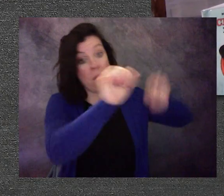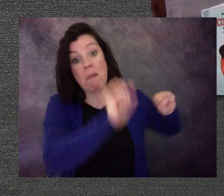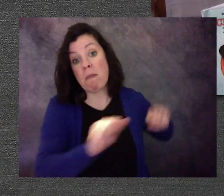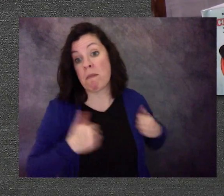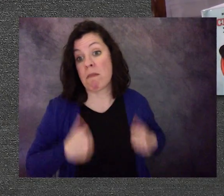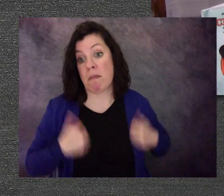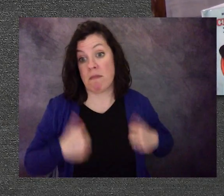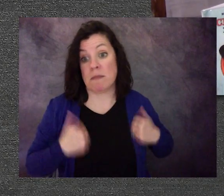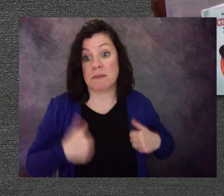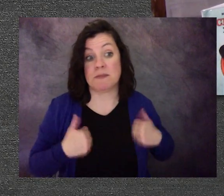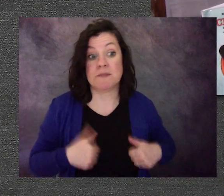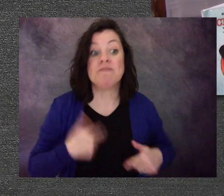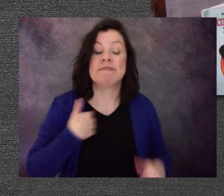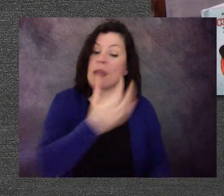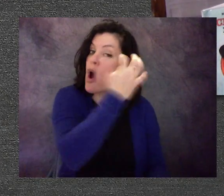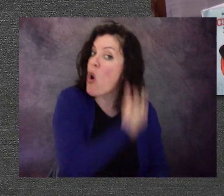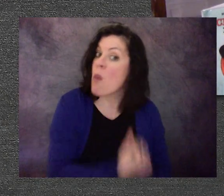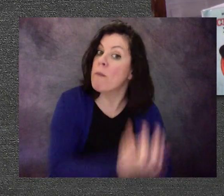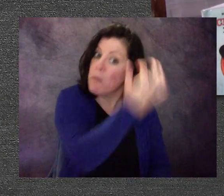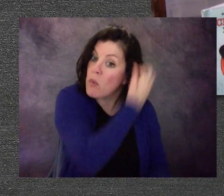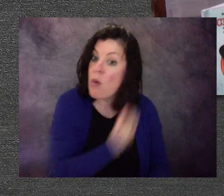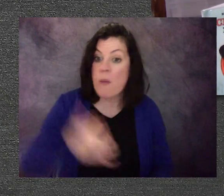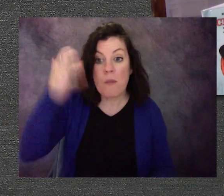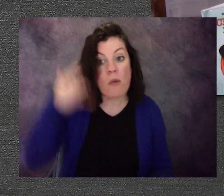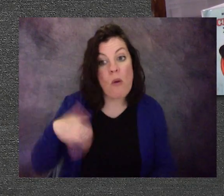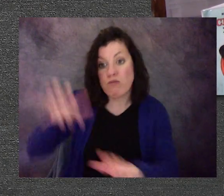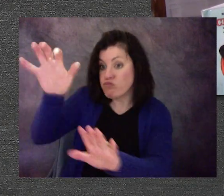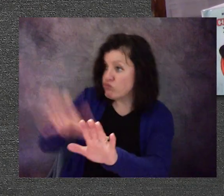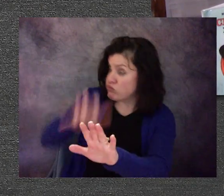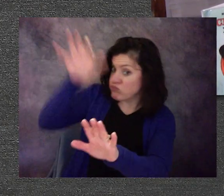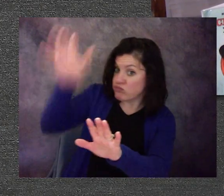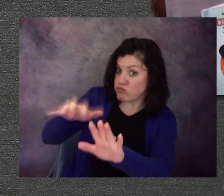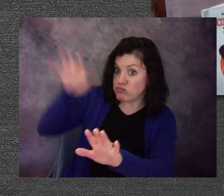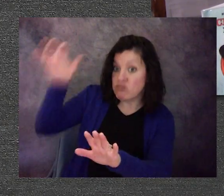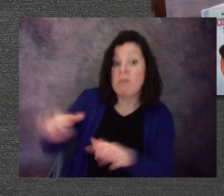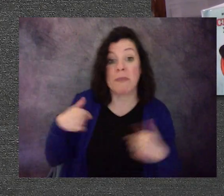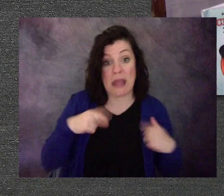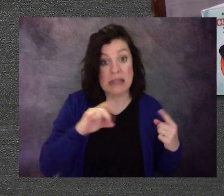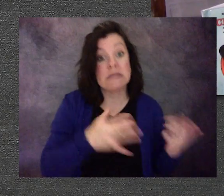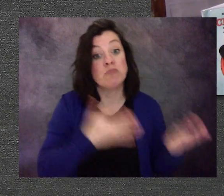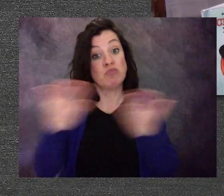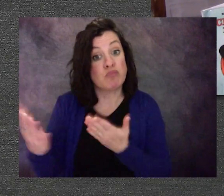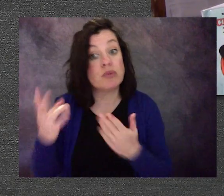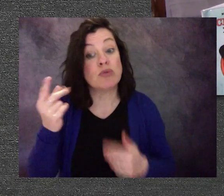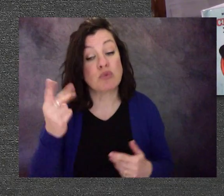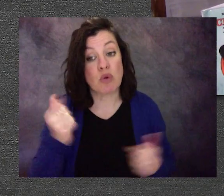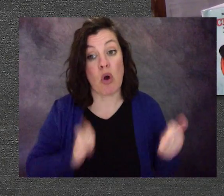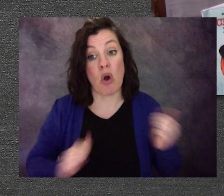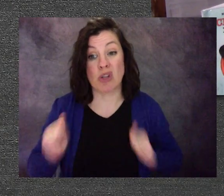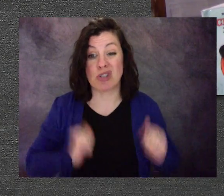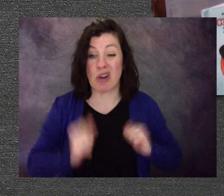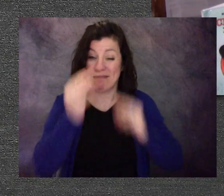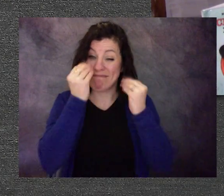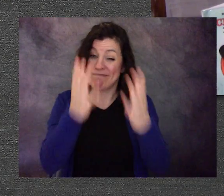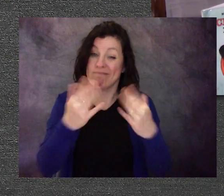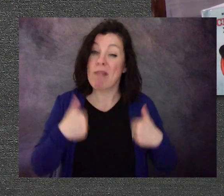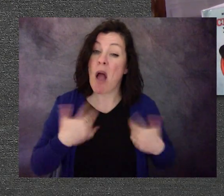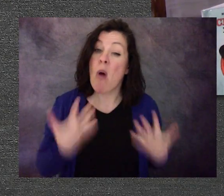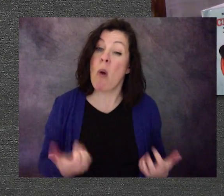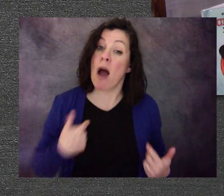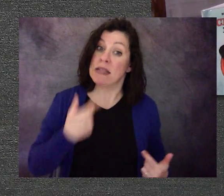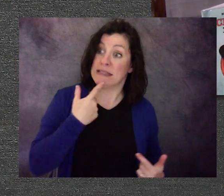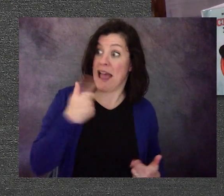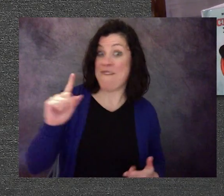And I combed his hair and I took him to the dog show. I'd like to say Clifford won first prize, but